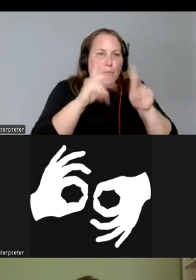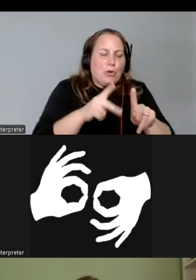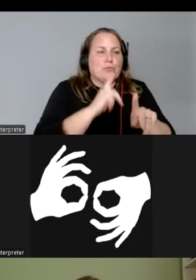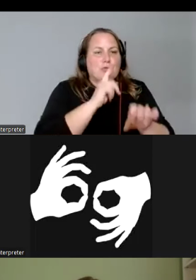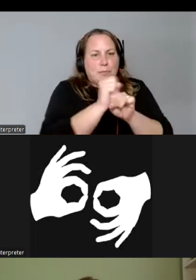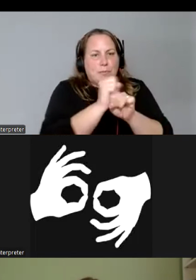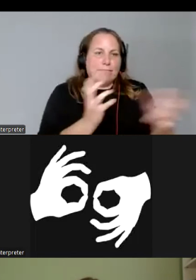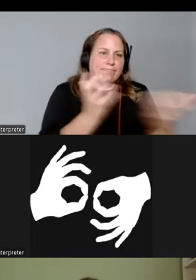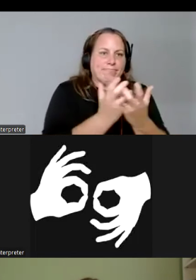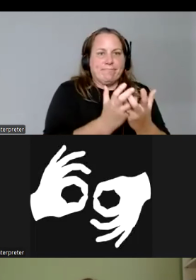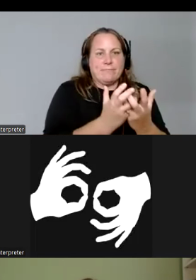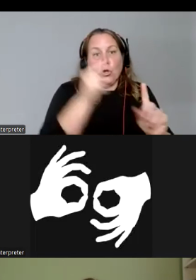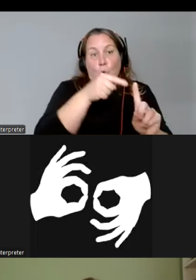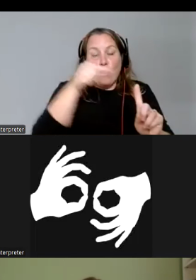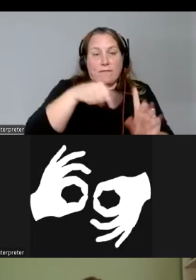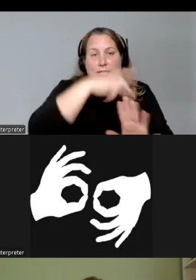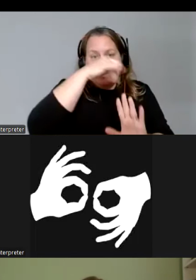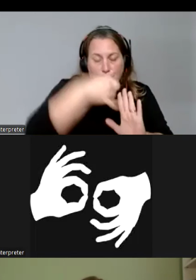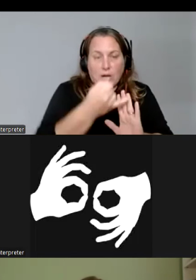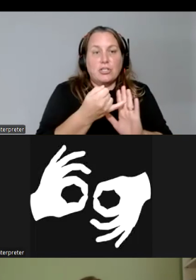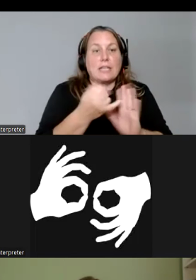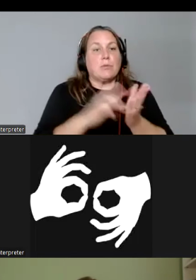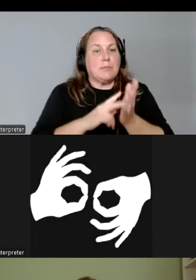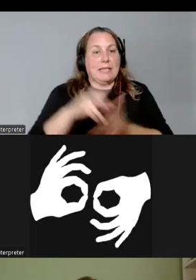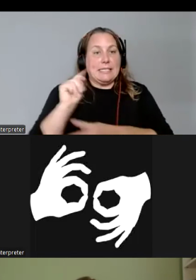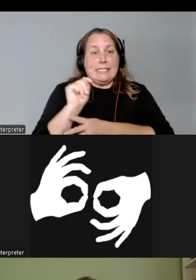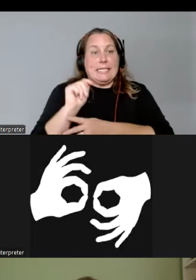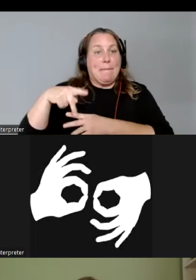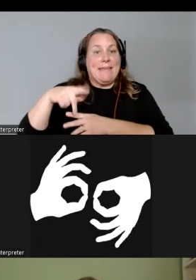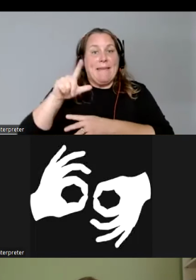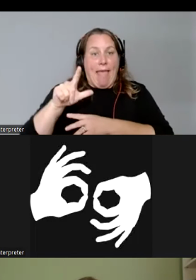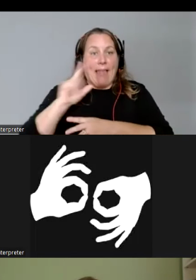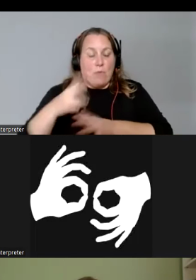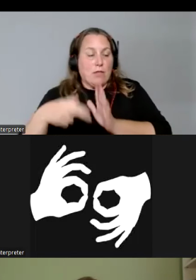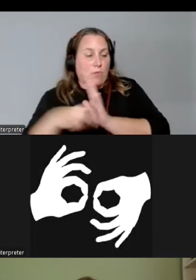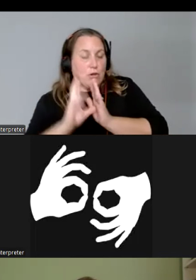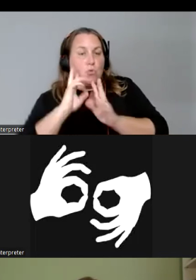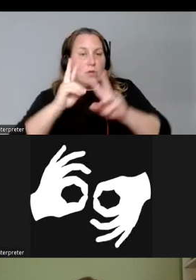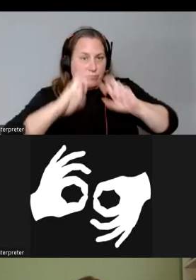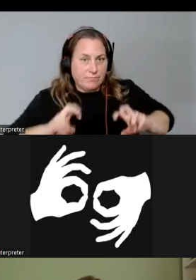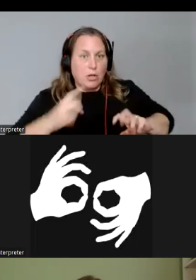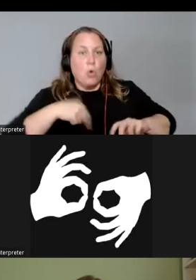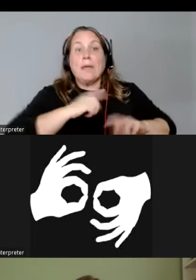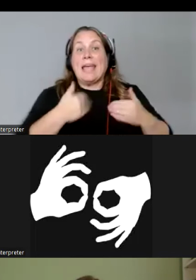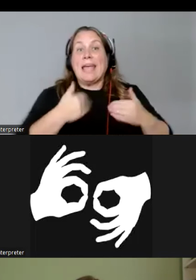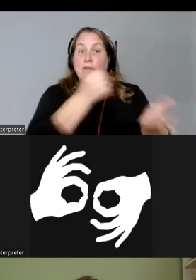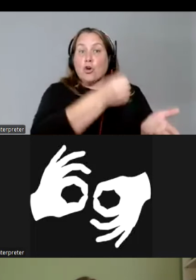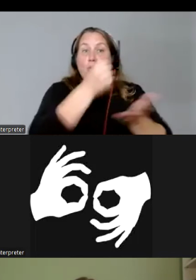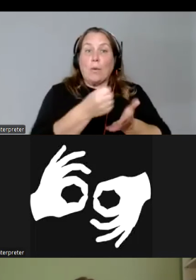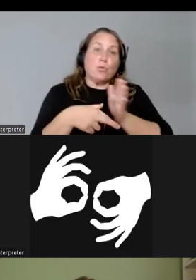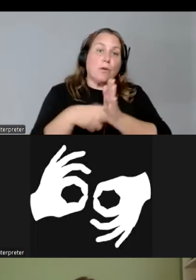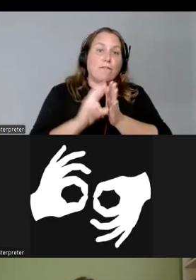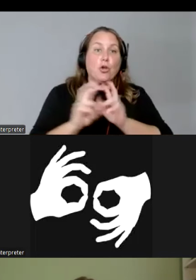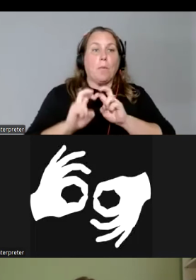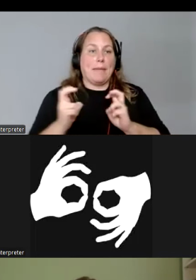program partner. In this case, it's Toronto Public Library. Grant review panels are composed to ensure equitable